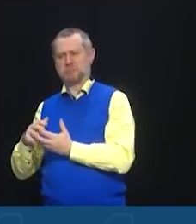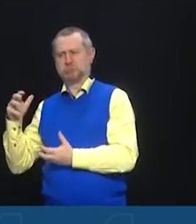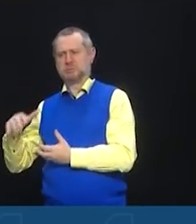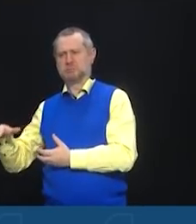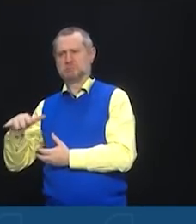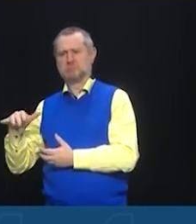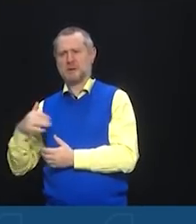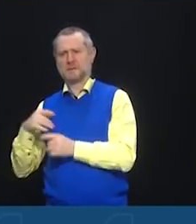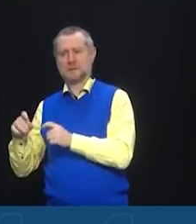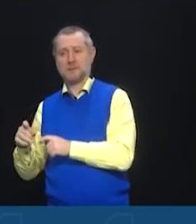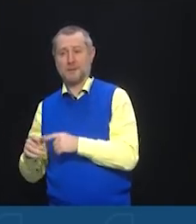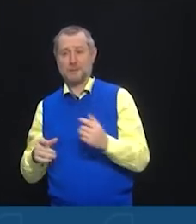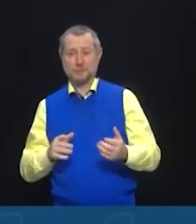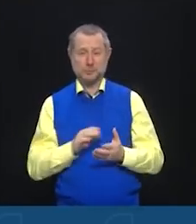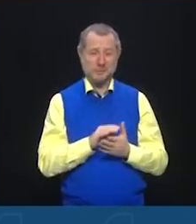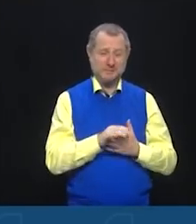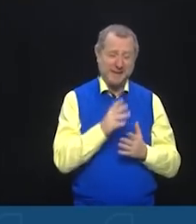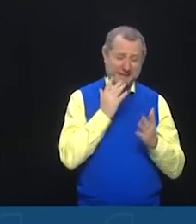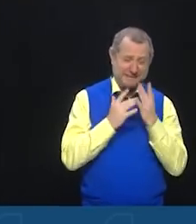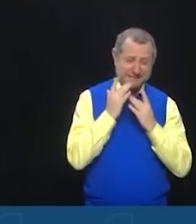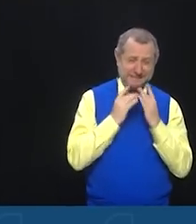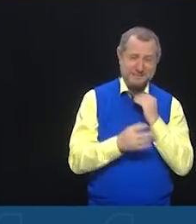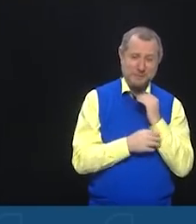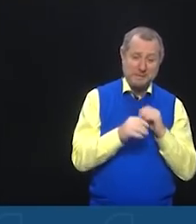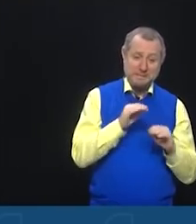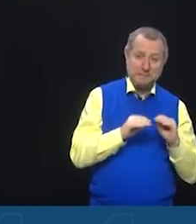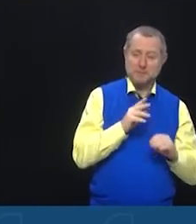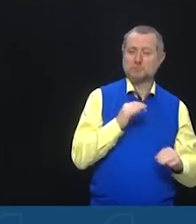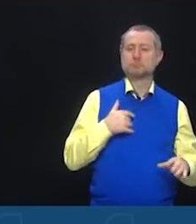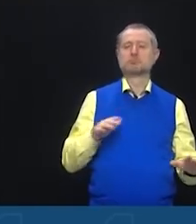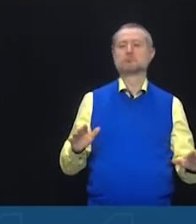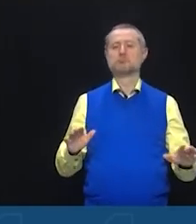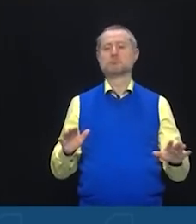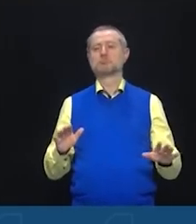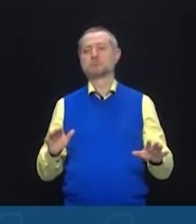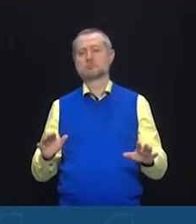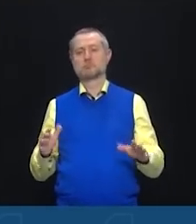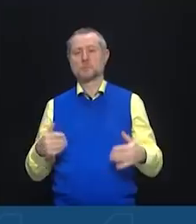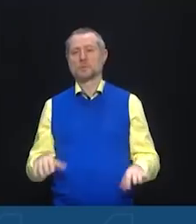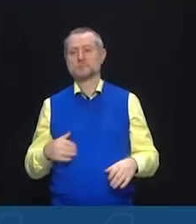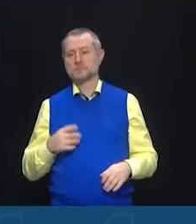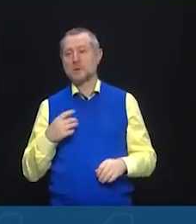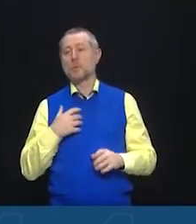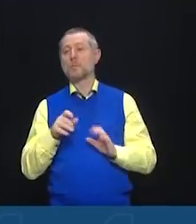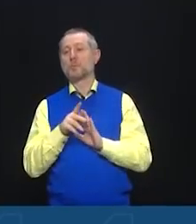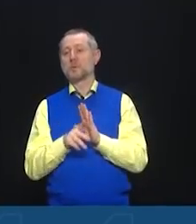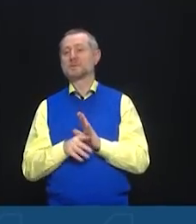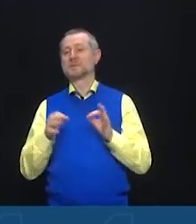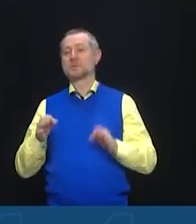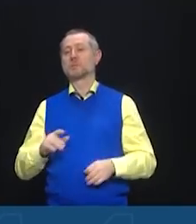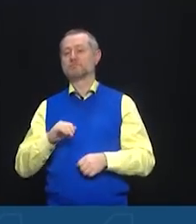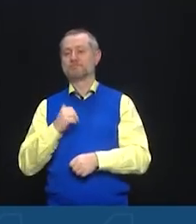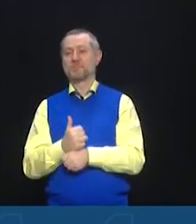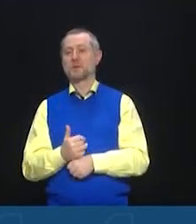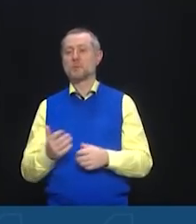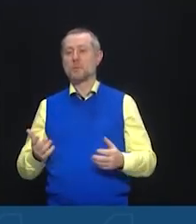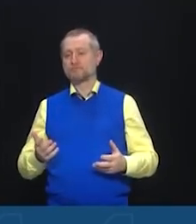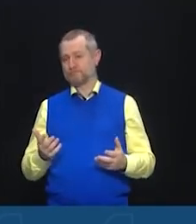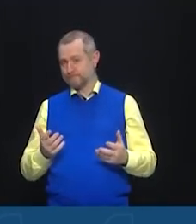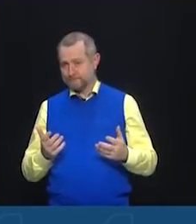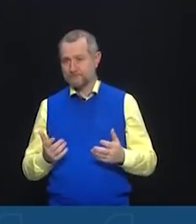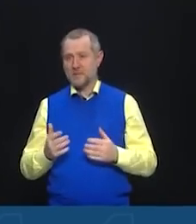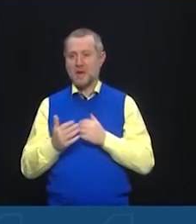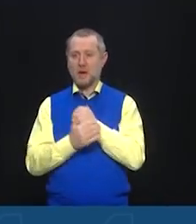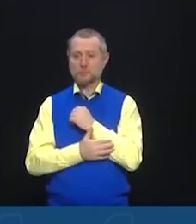and other schools not able to do that simply because of resources. Policy decisions should be made at